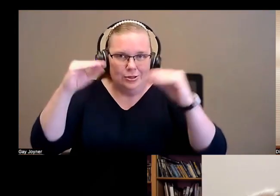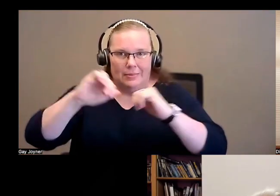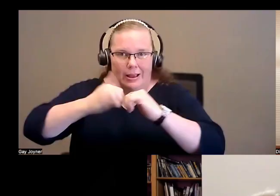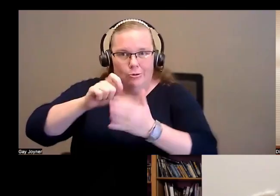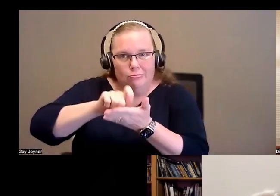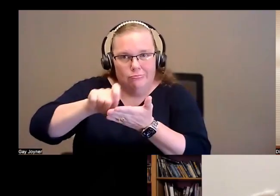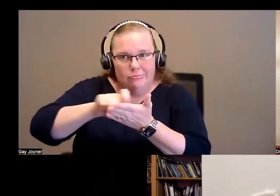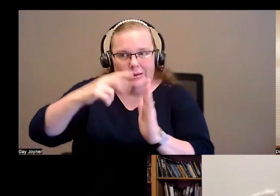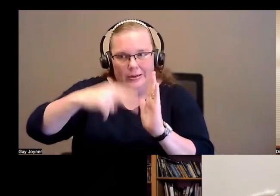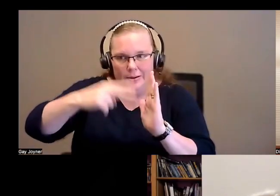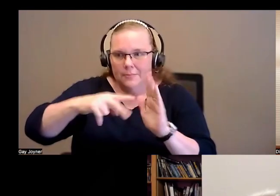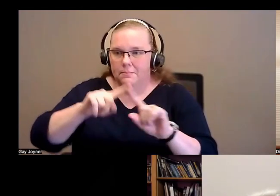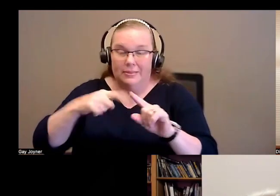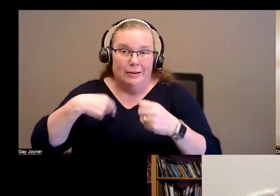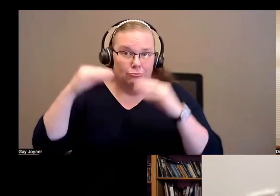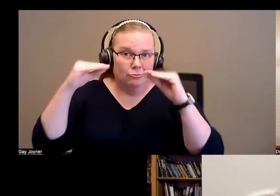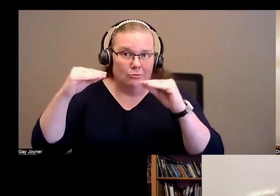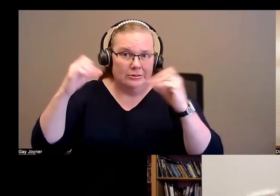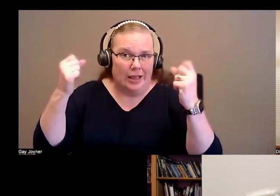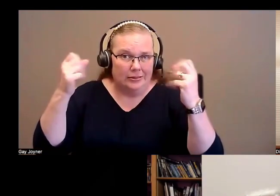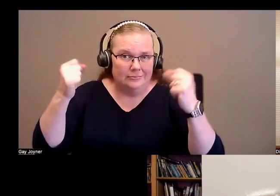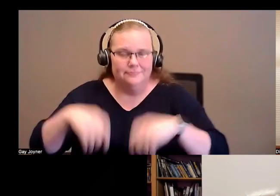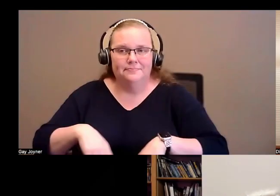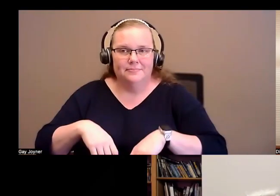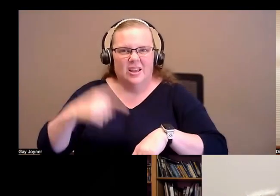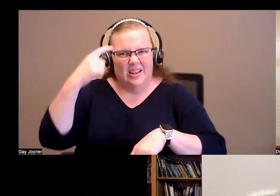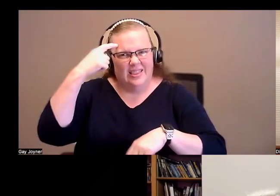they taught the Mm. kids sign language, and to think that